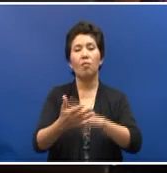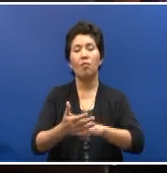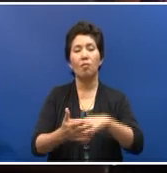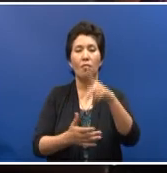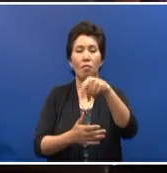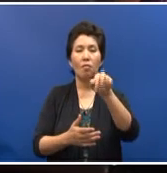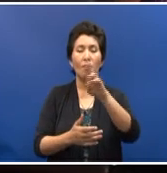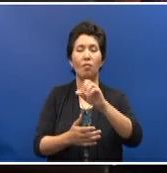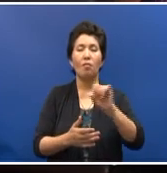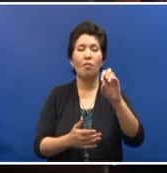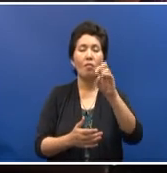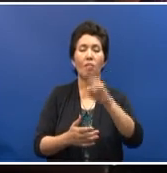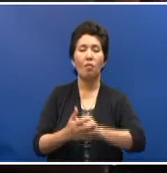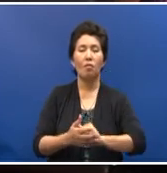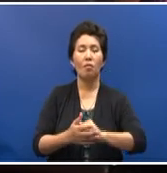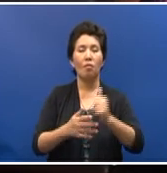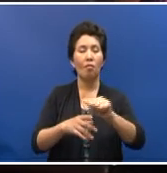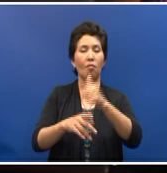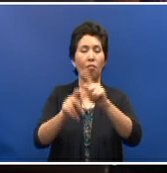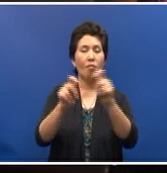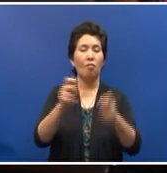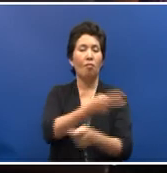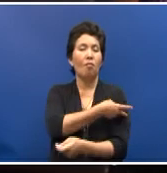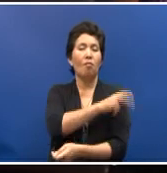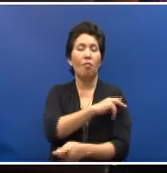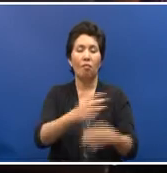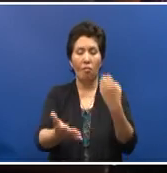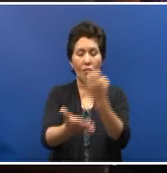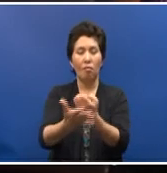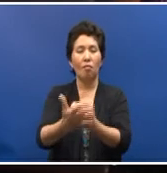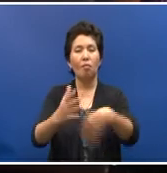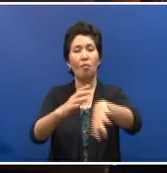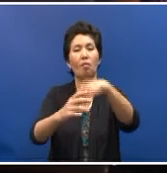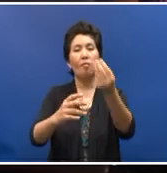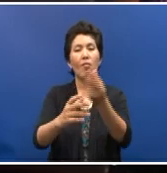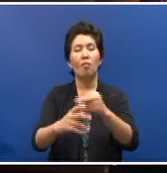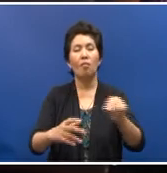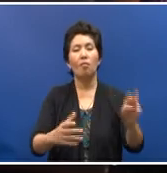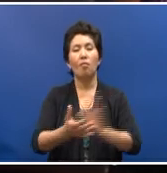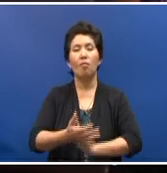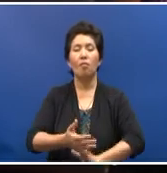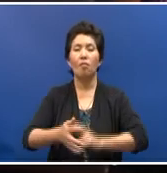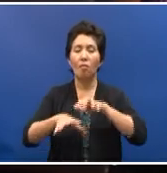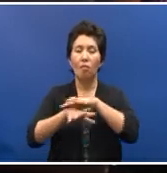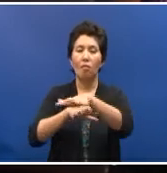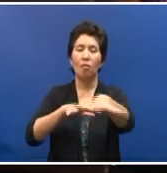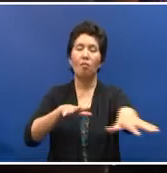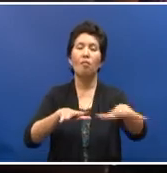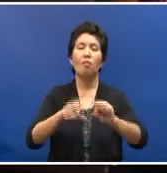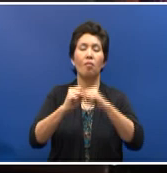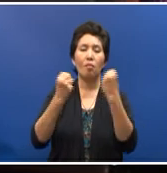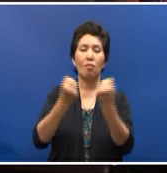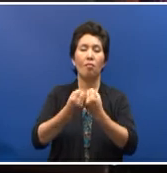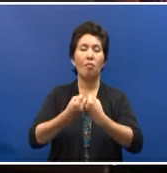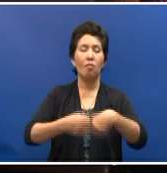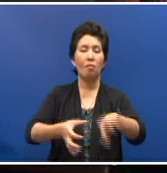hierarchy, okay, of positions. Okay, so with regard to economic productions, okay, and also which influence the social rewards,